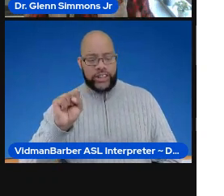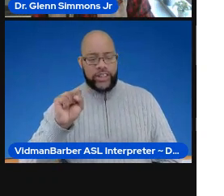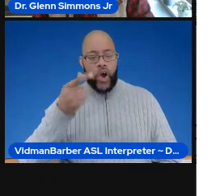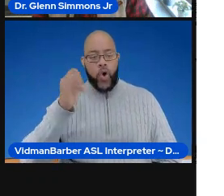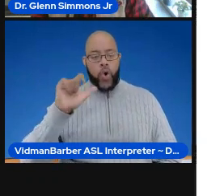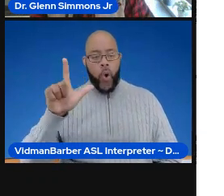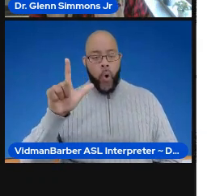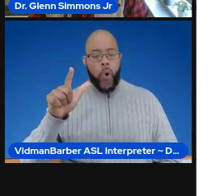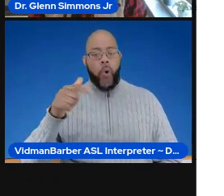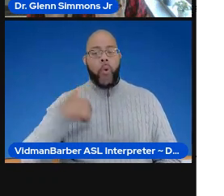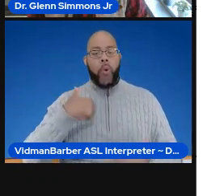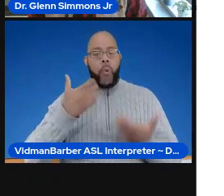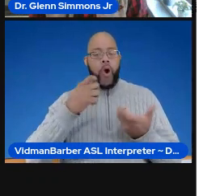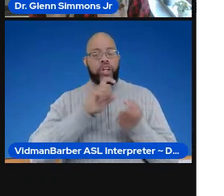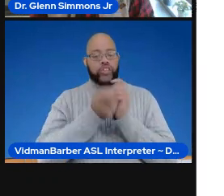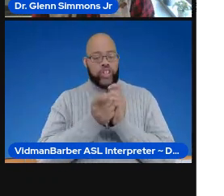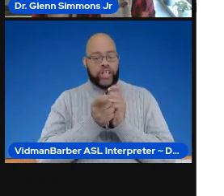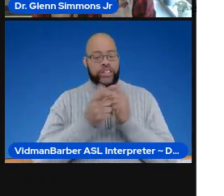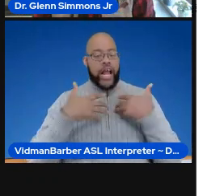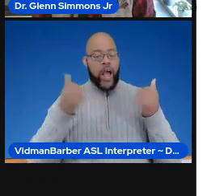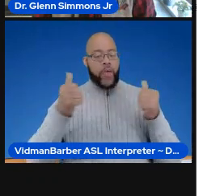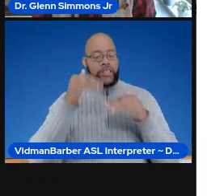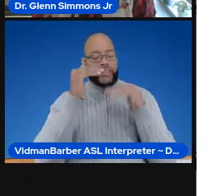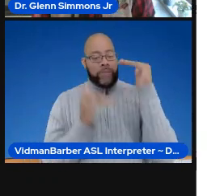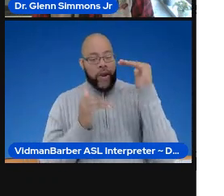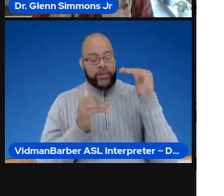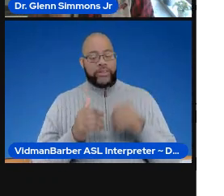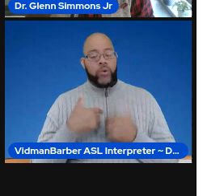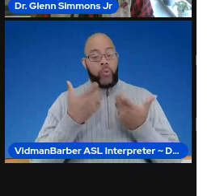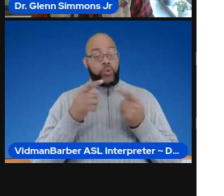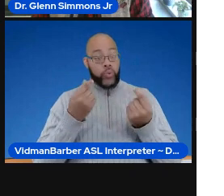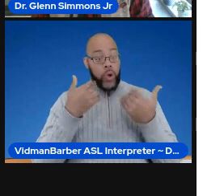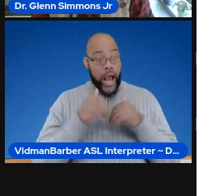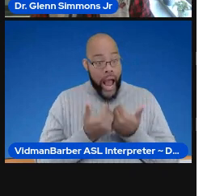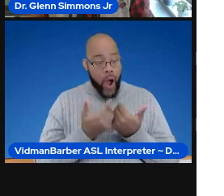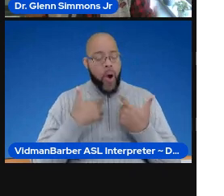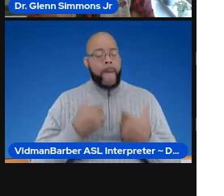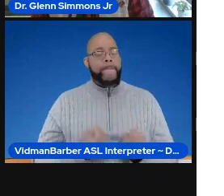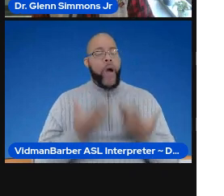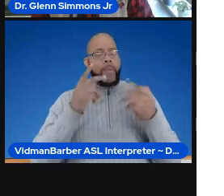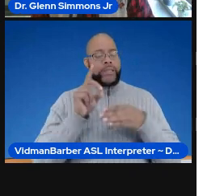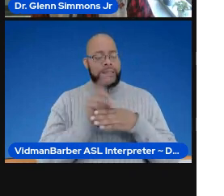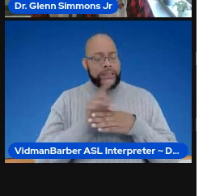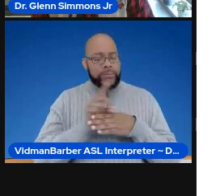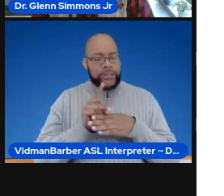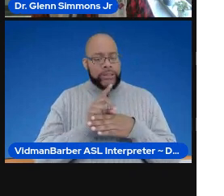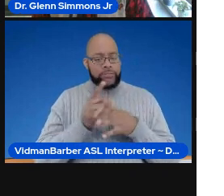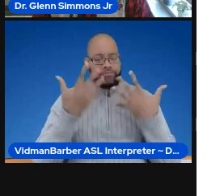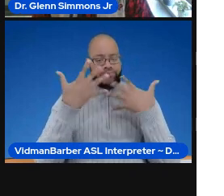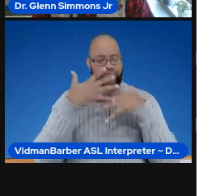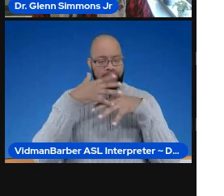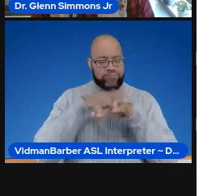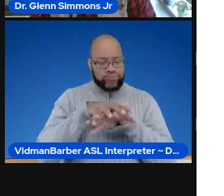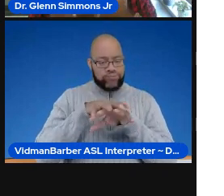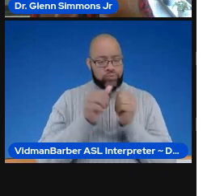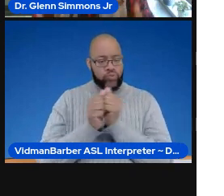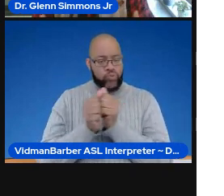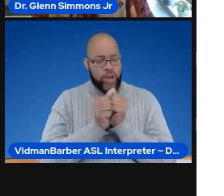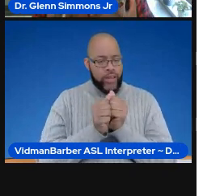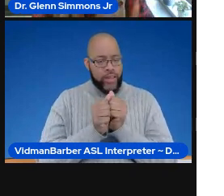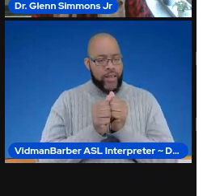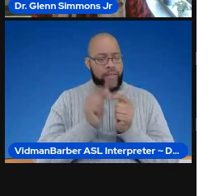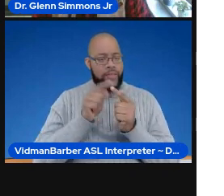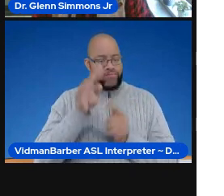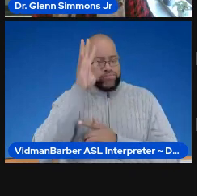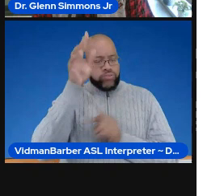and eliminate health disparities from the world. And we want to do that by taking multiple disciplines, melding those experiences together, and then coming